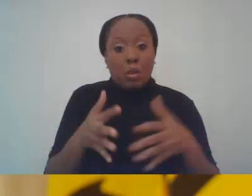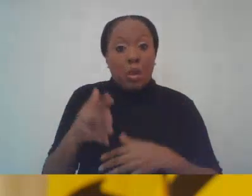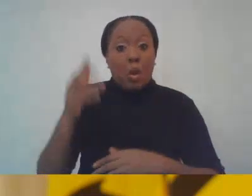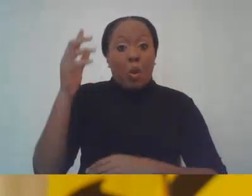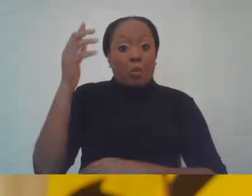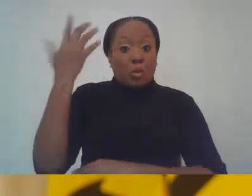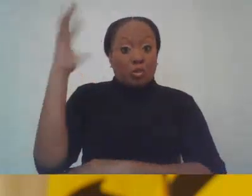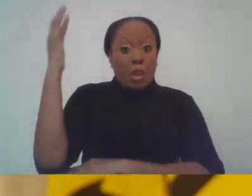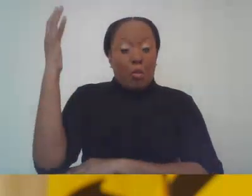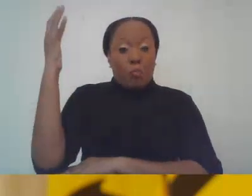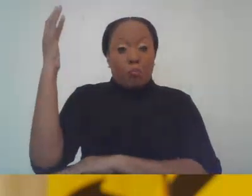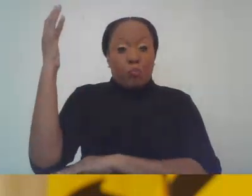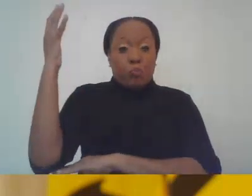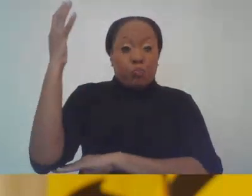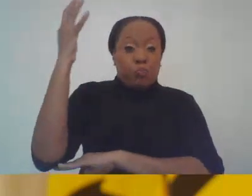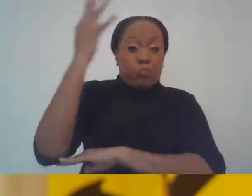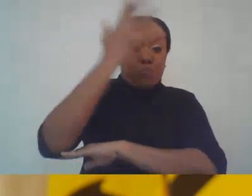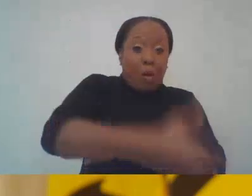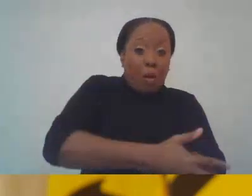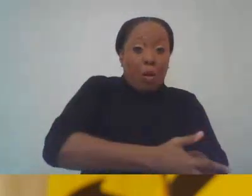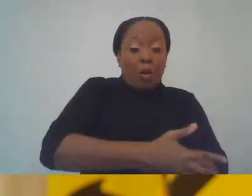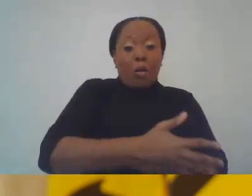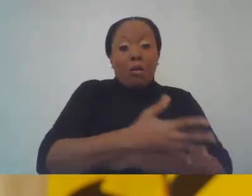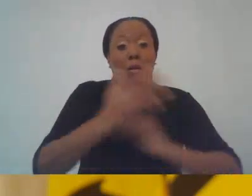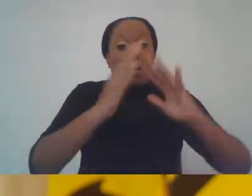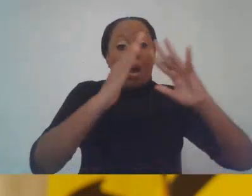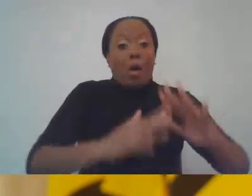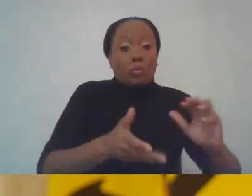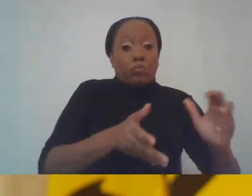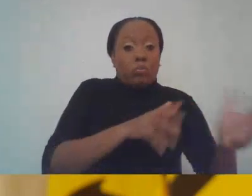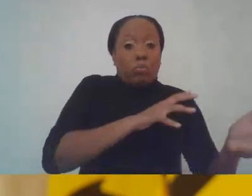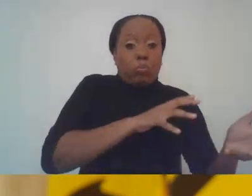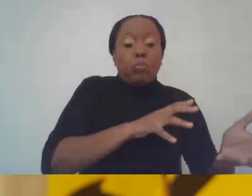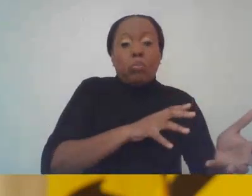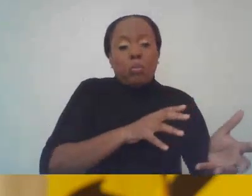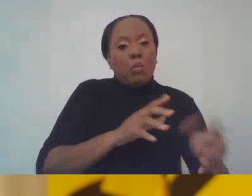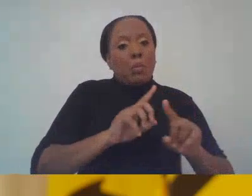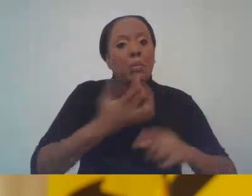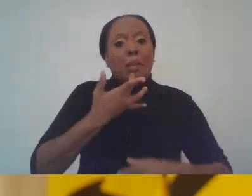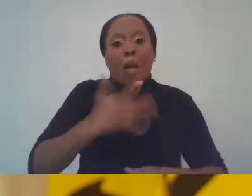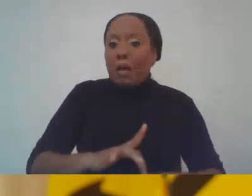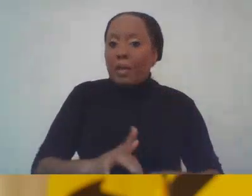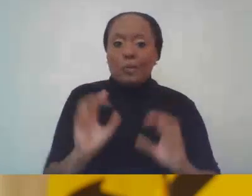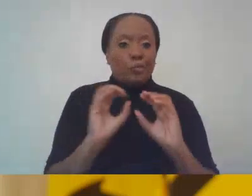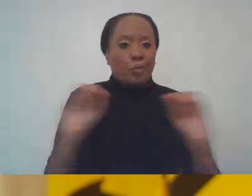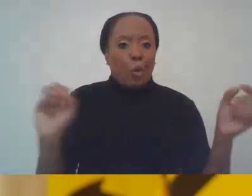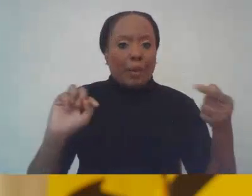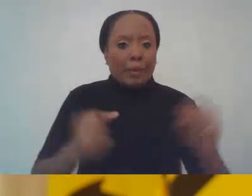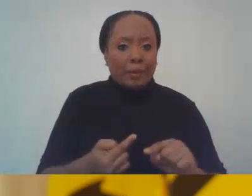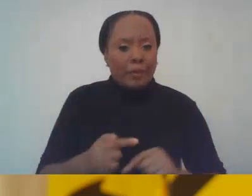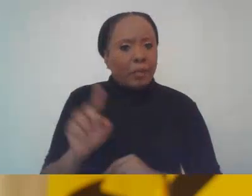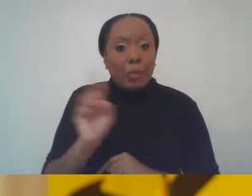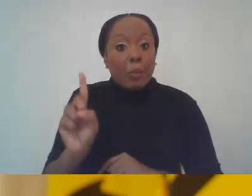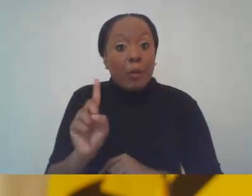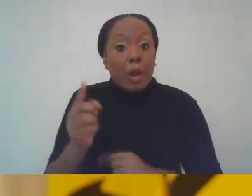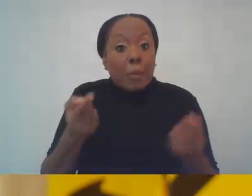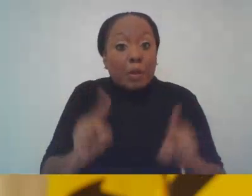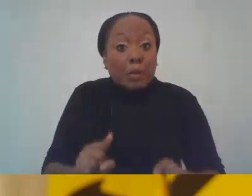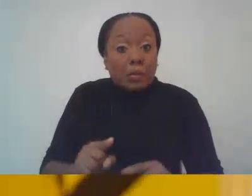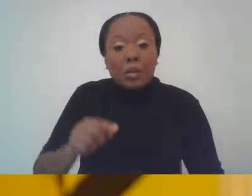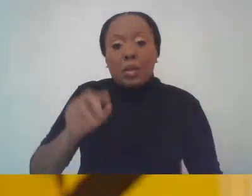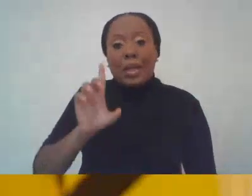reports of a fallen tree in Dunlow Lane, which resulted in damage to a house. Fortunately, there have been no personal injuries